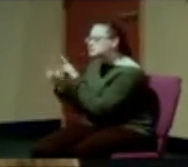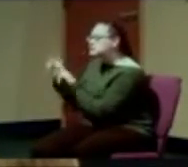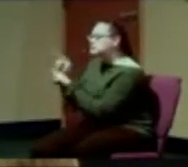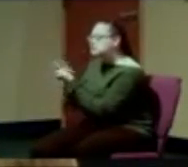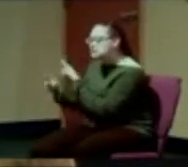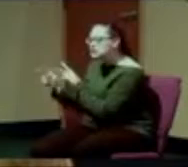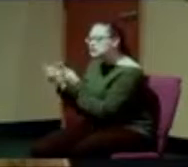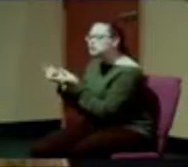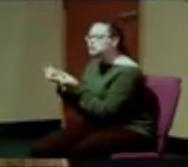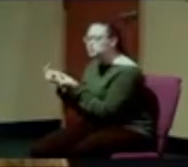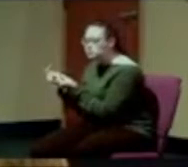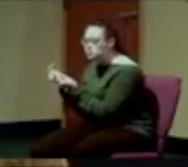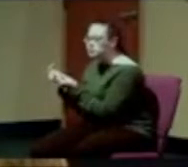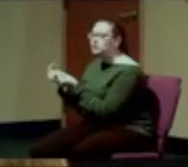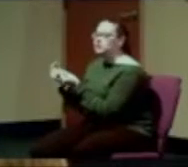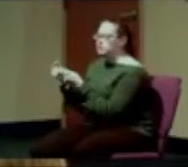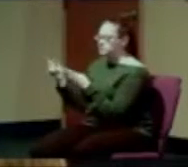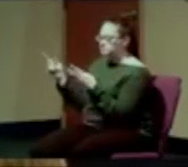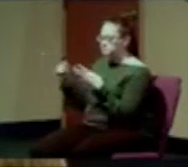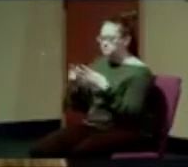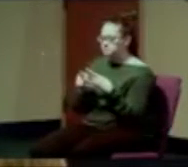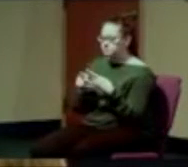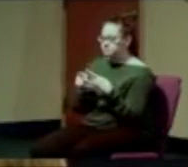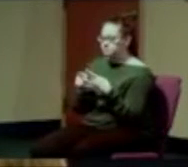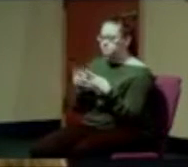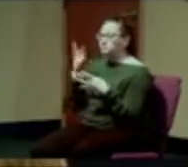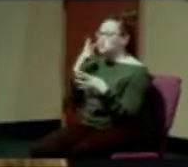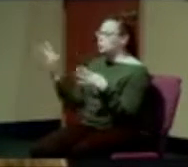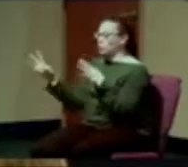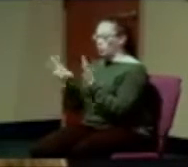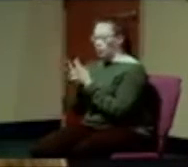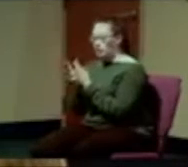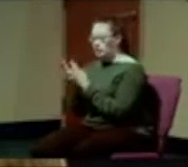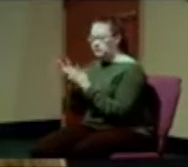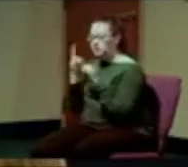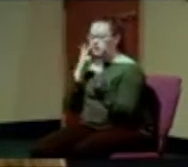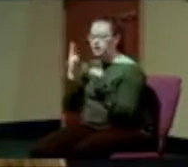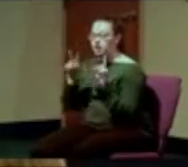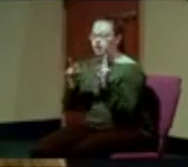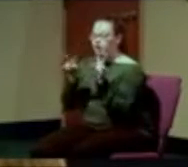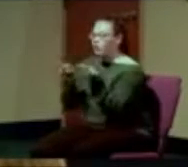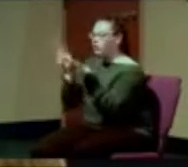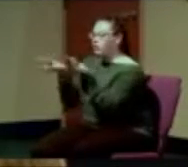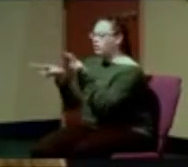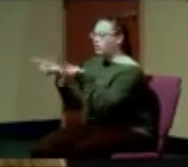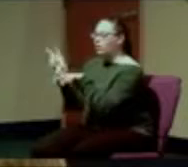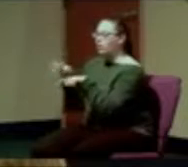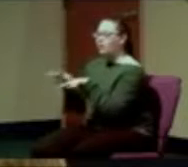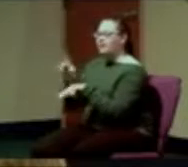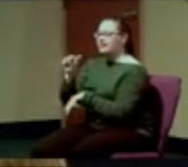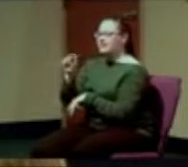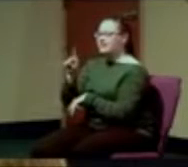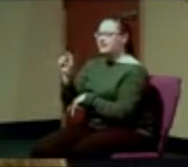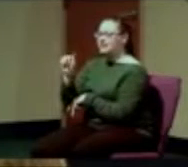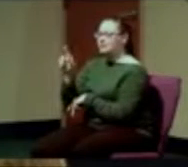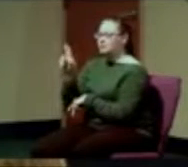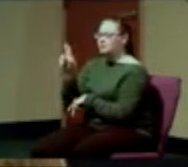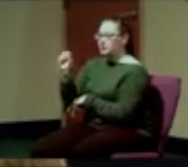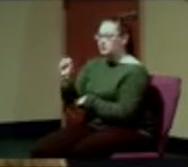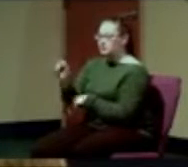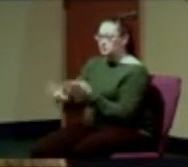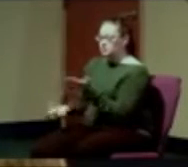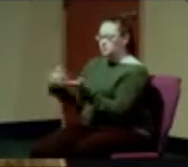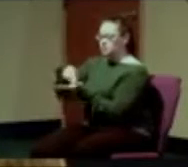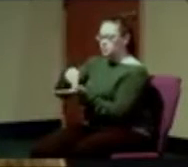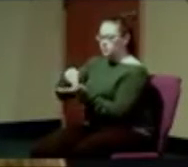and in privacy. Secondly, there are the eyewitnesses, the Bible tells us, who were there who saw Lazarus raised from the dead. Third, there are the